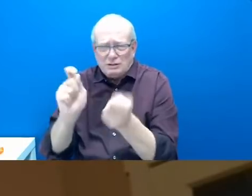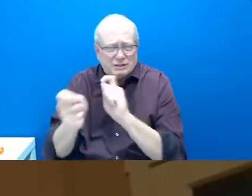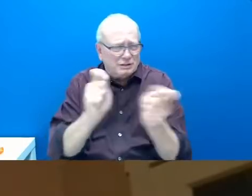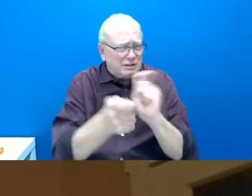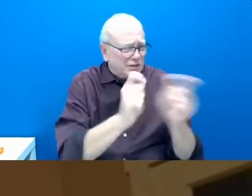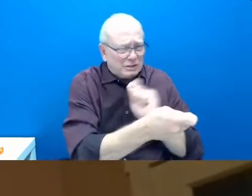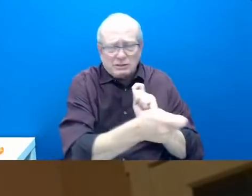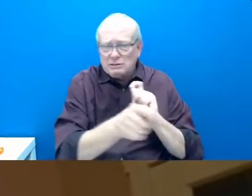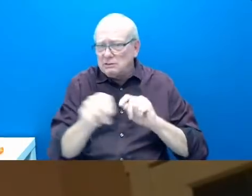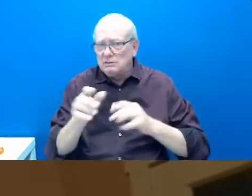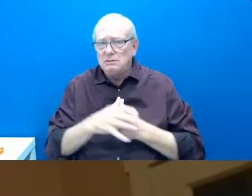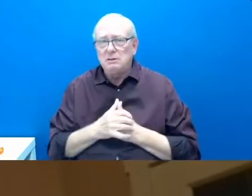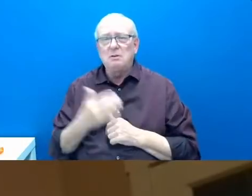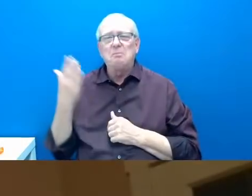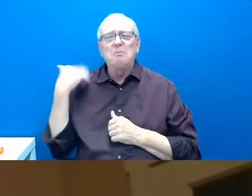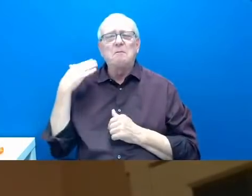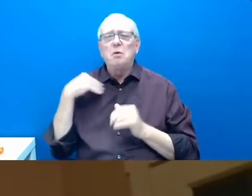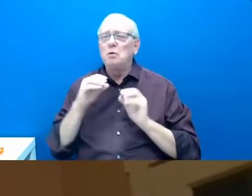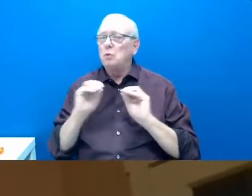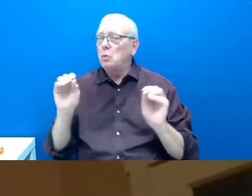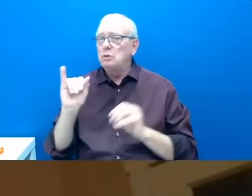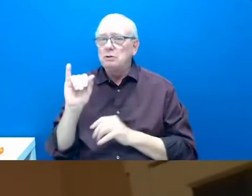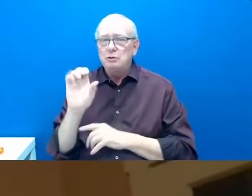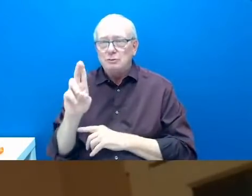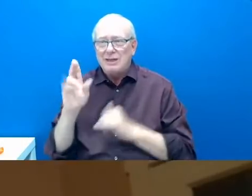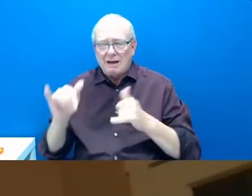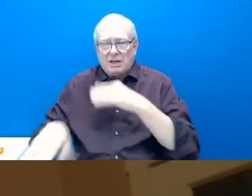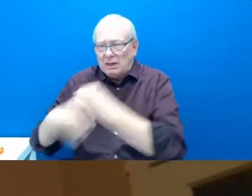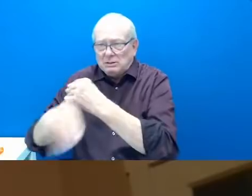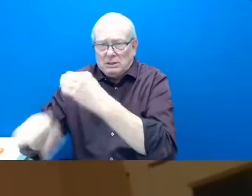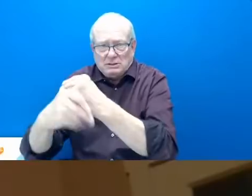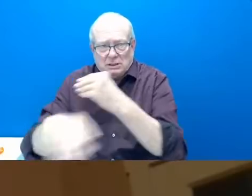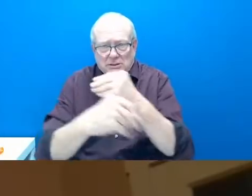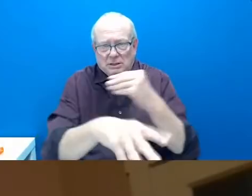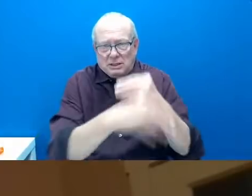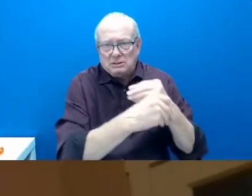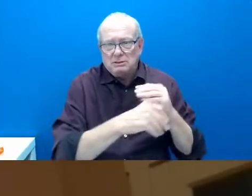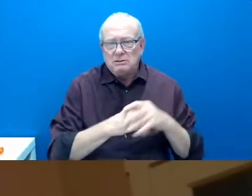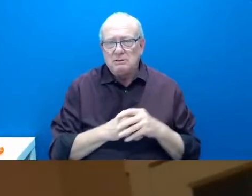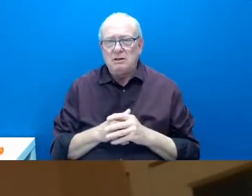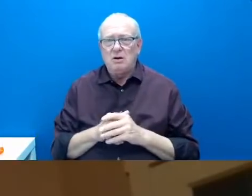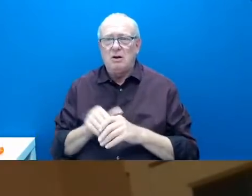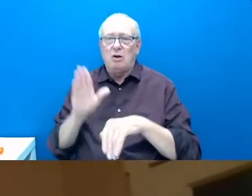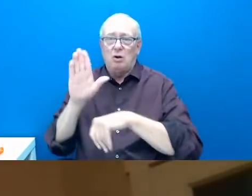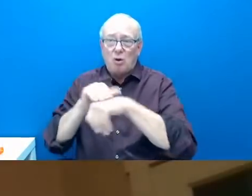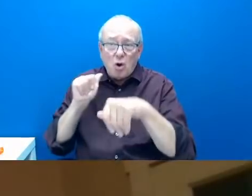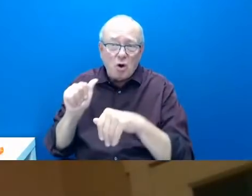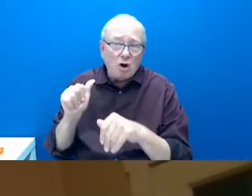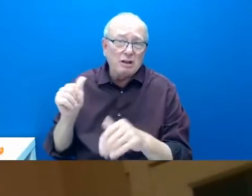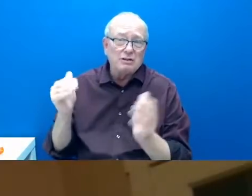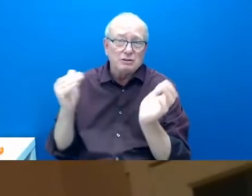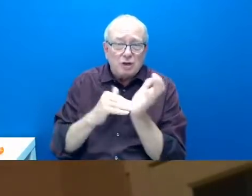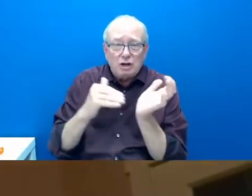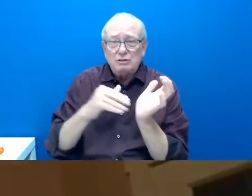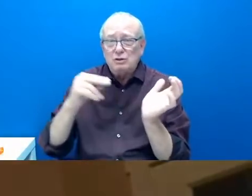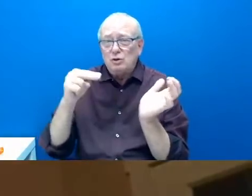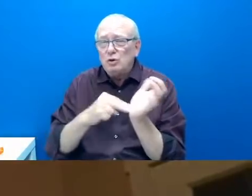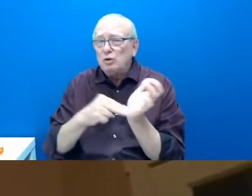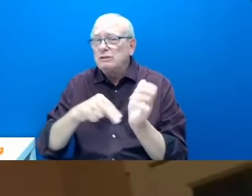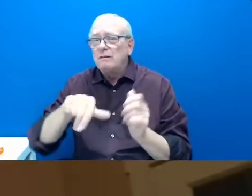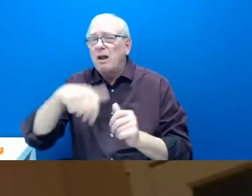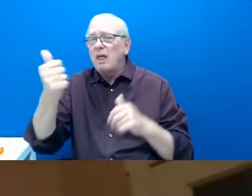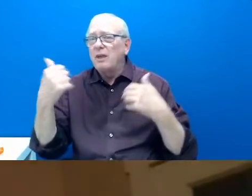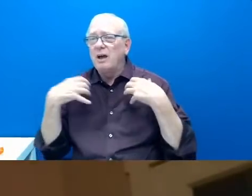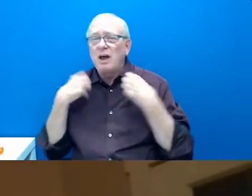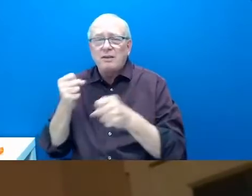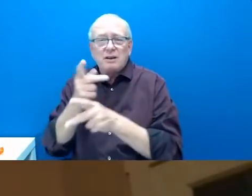to place ICU beds. It means calling on physicians and nurses from other areas of healthcare and other provinces to